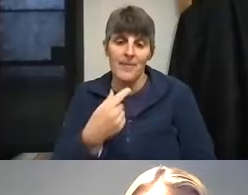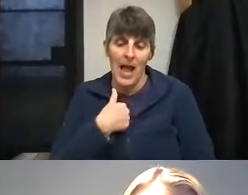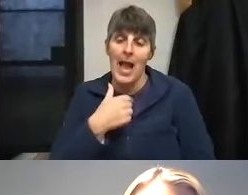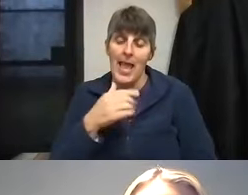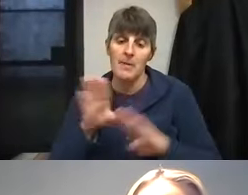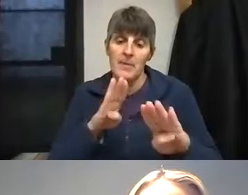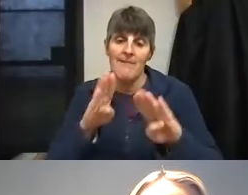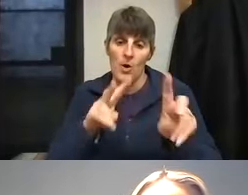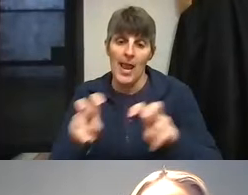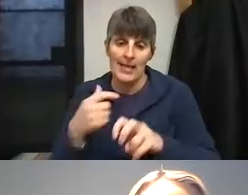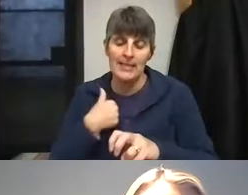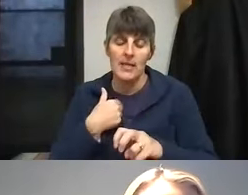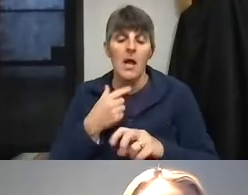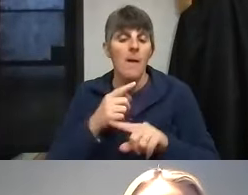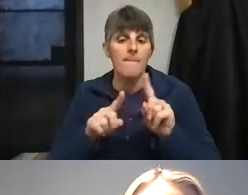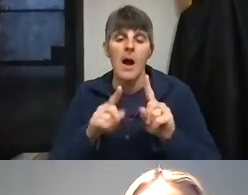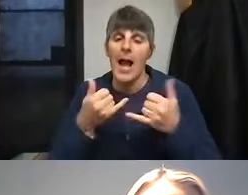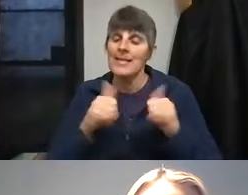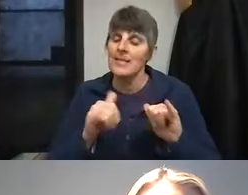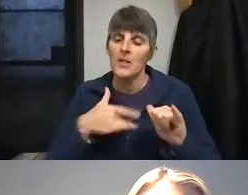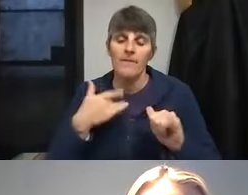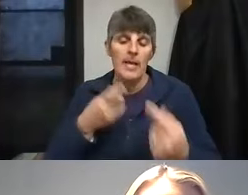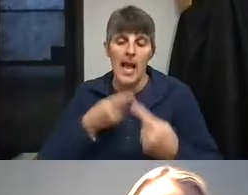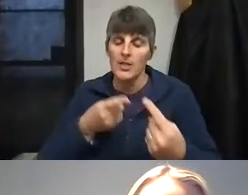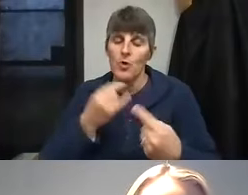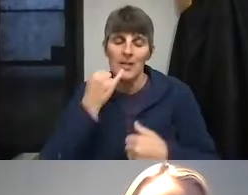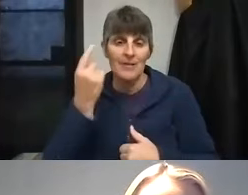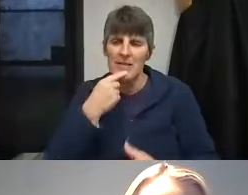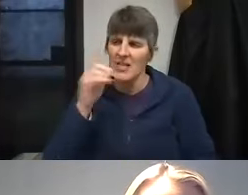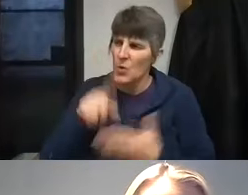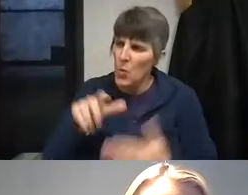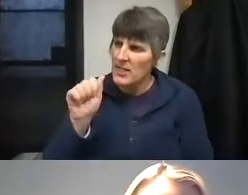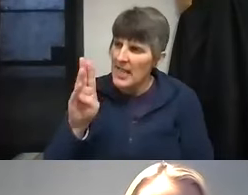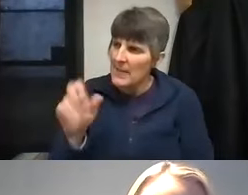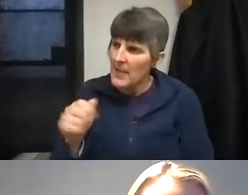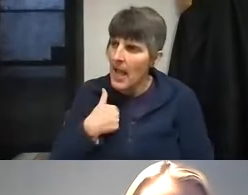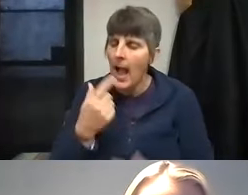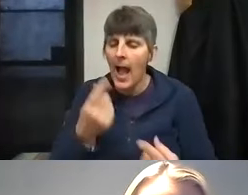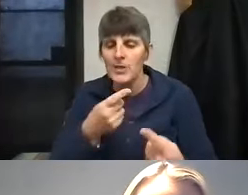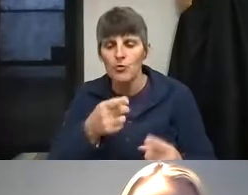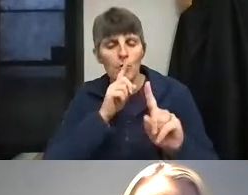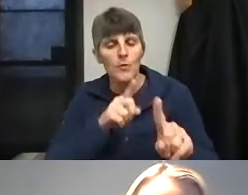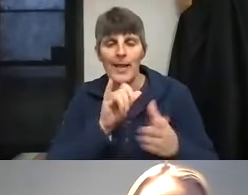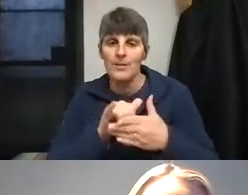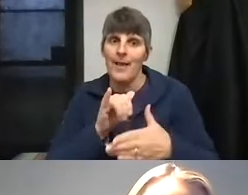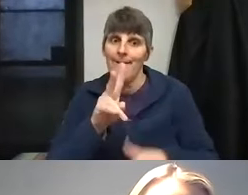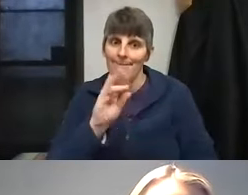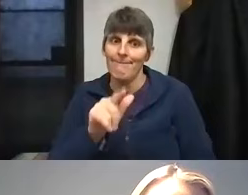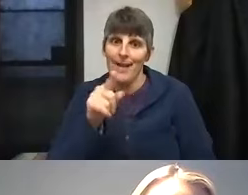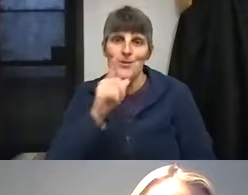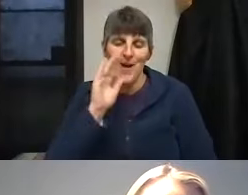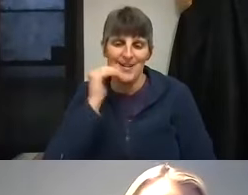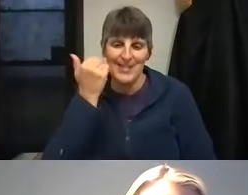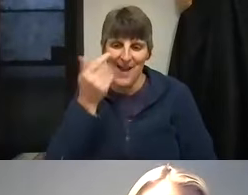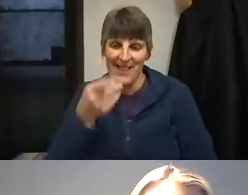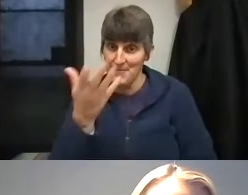behavior analyst, but I still feel like I struggle when somebody says, what's ABA? I struggle to answer that question. Val, you are smiling